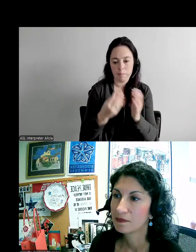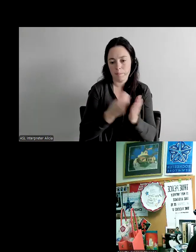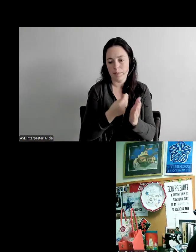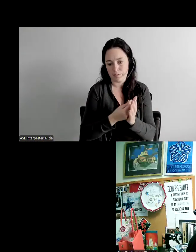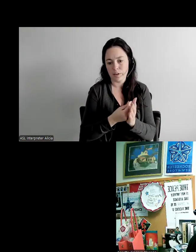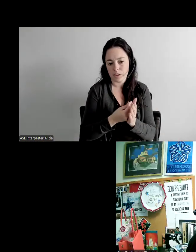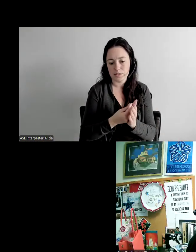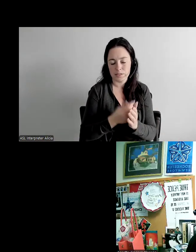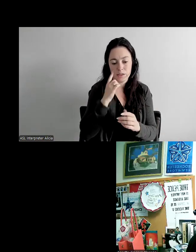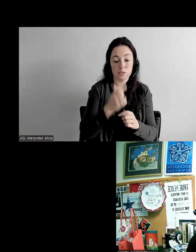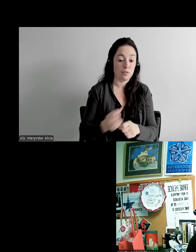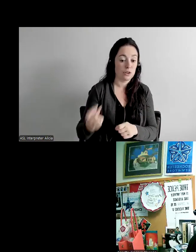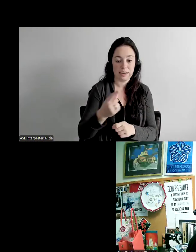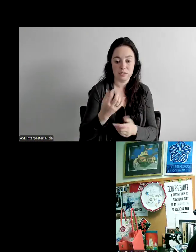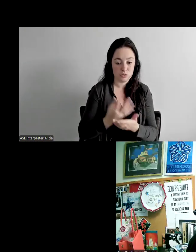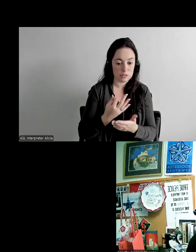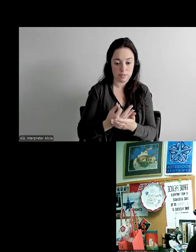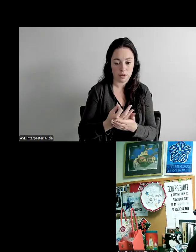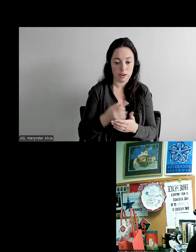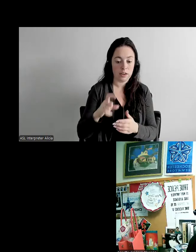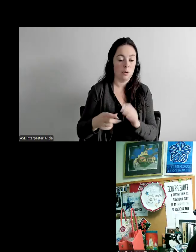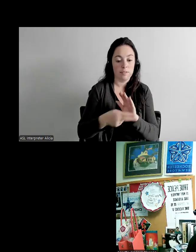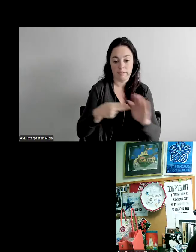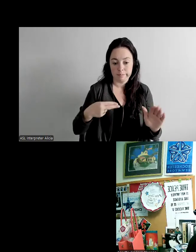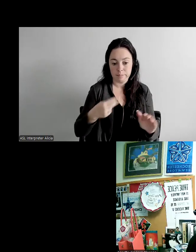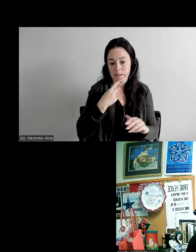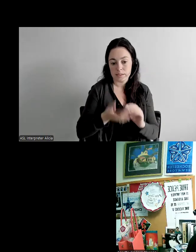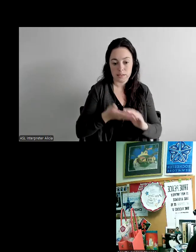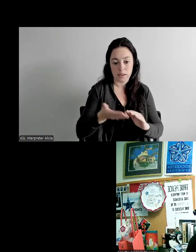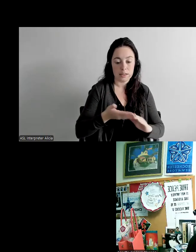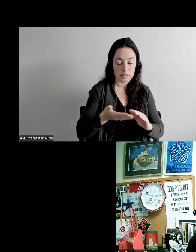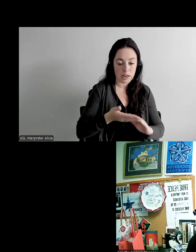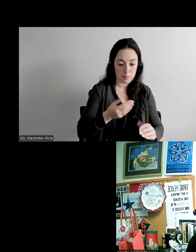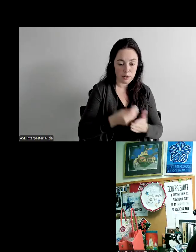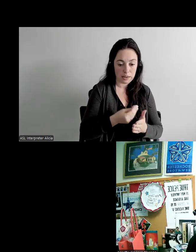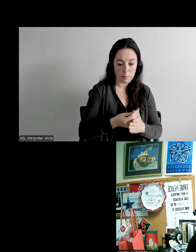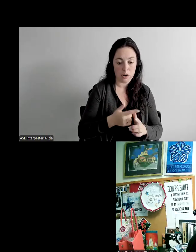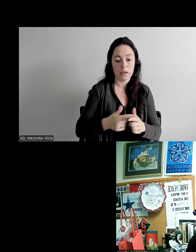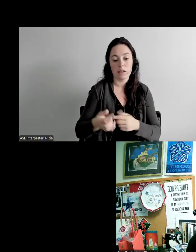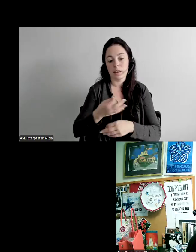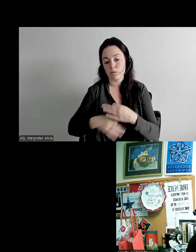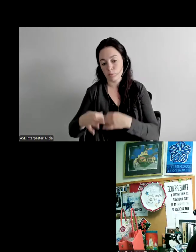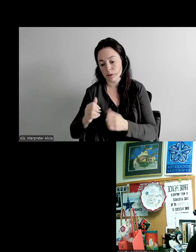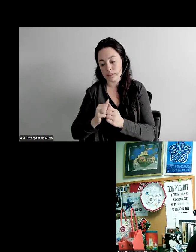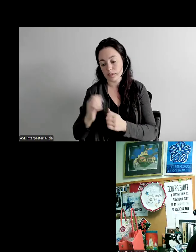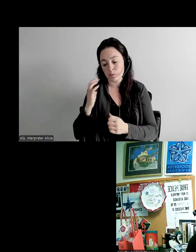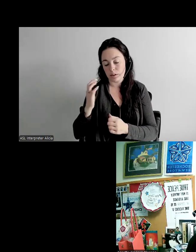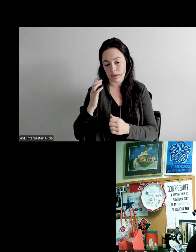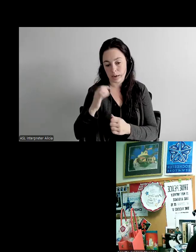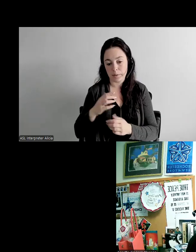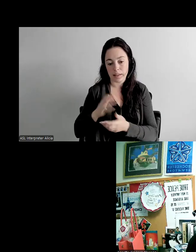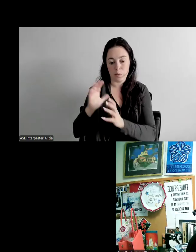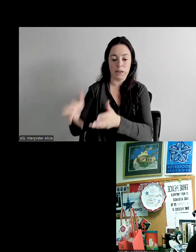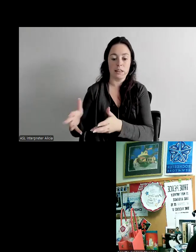took next fiscal year's funding so that we could mark it as operating and then replace that with capital funding that we'd set aside for